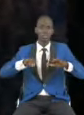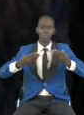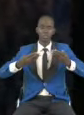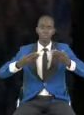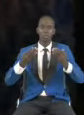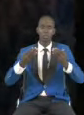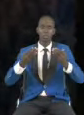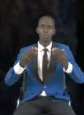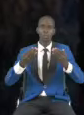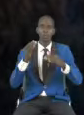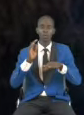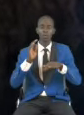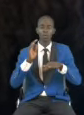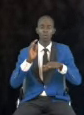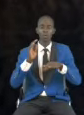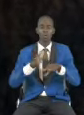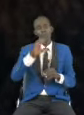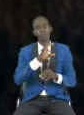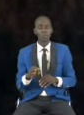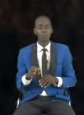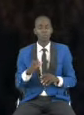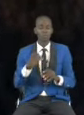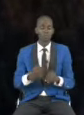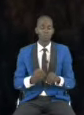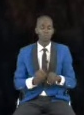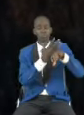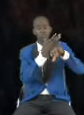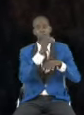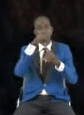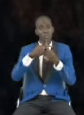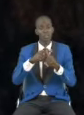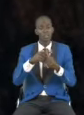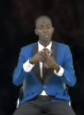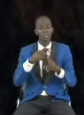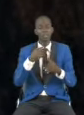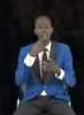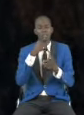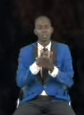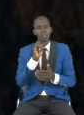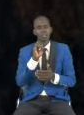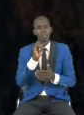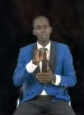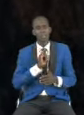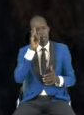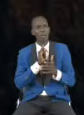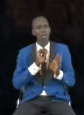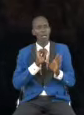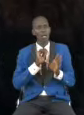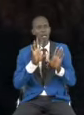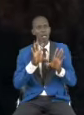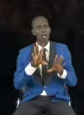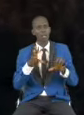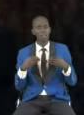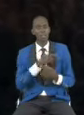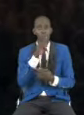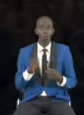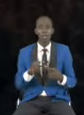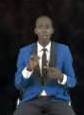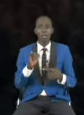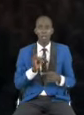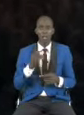and you said, that's for me, that's for me, I believe, I accept. When I see your face in the